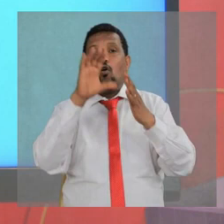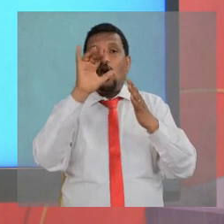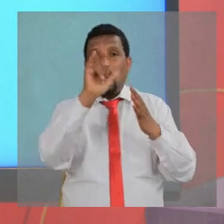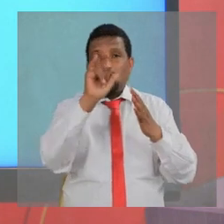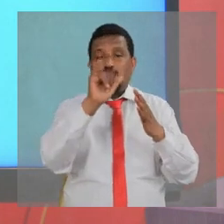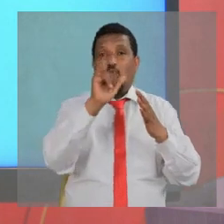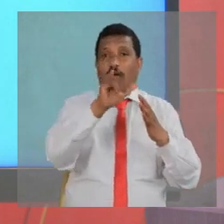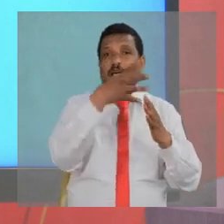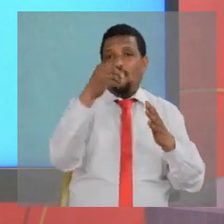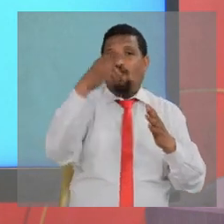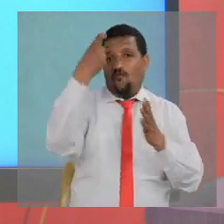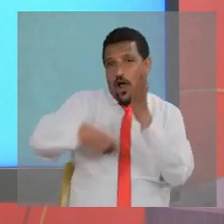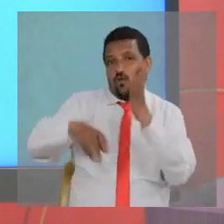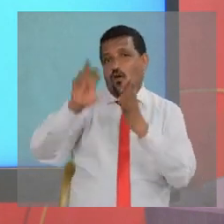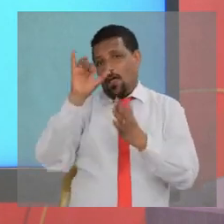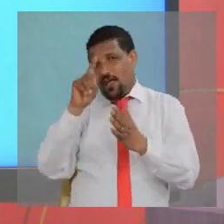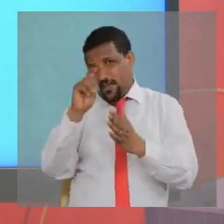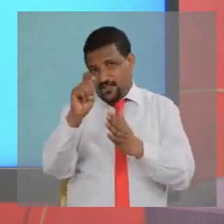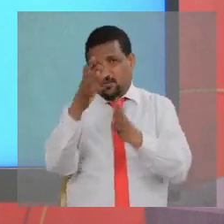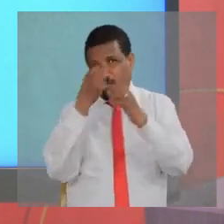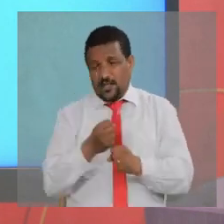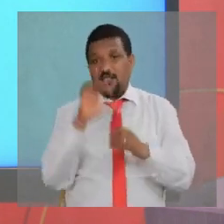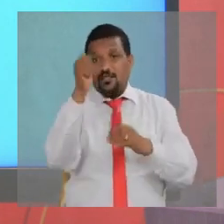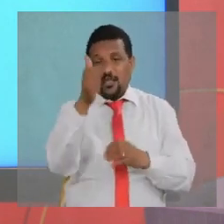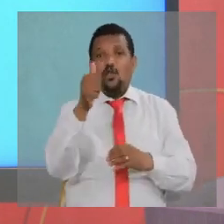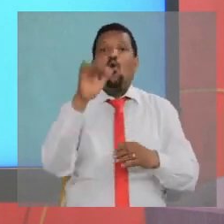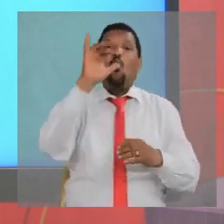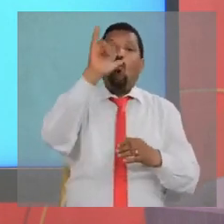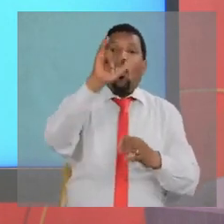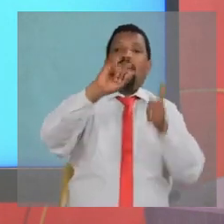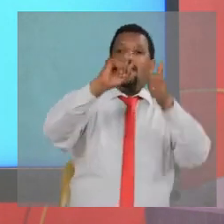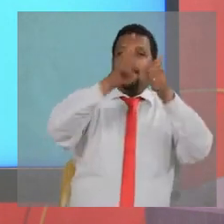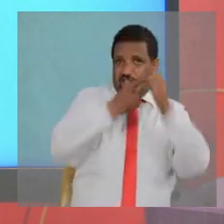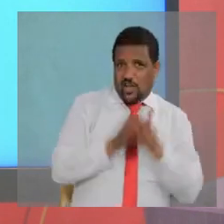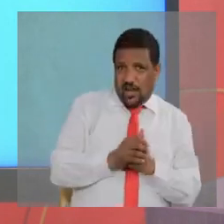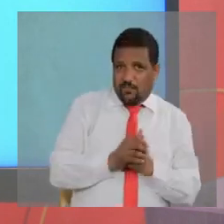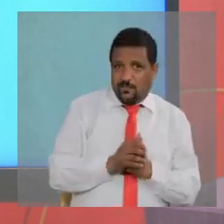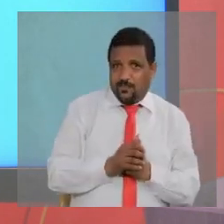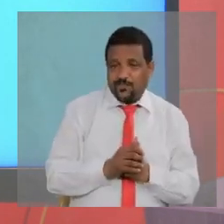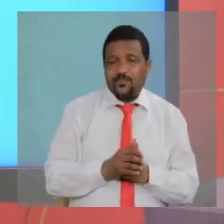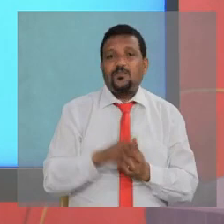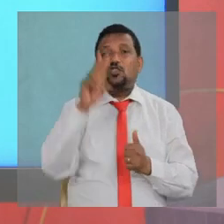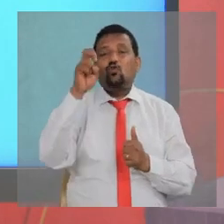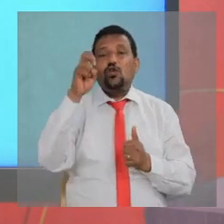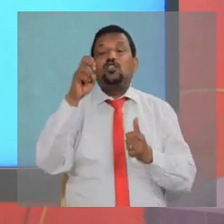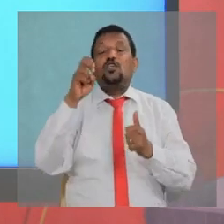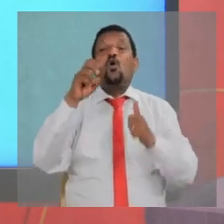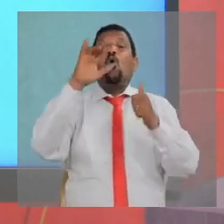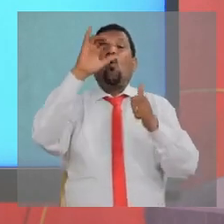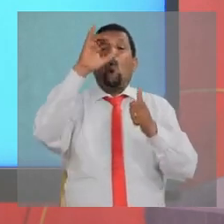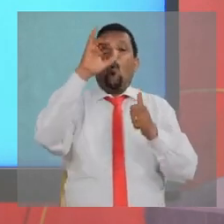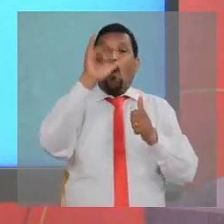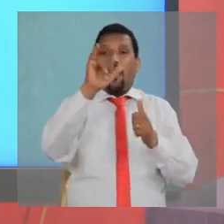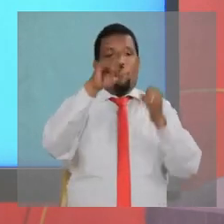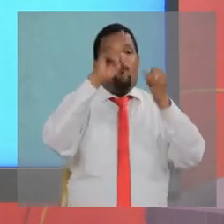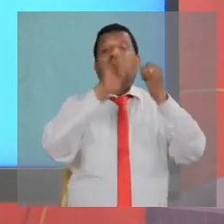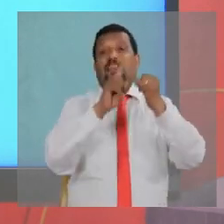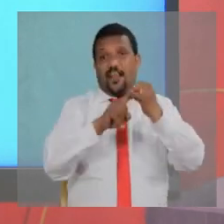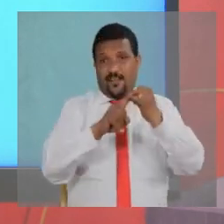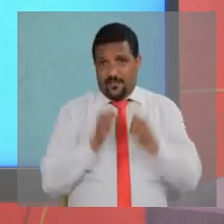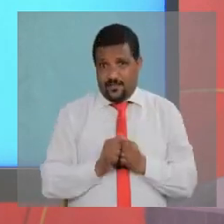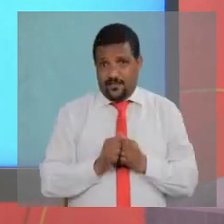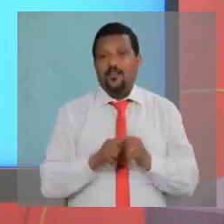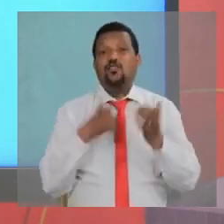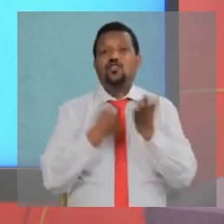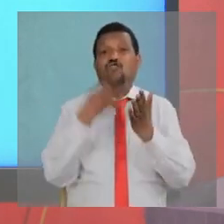x. Now, let's take this 10 as y initial and this 20 as y final. Let's take